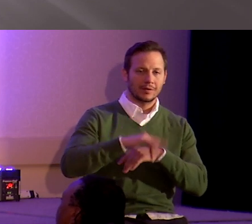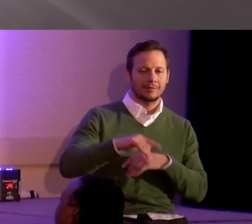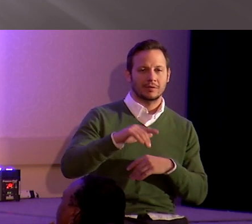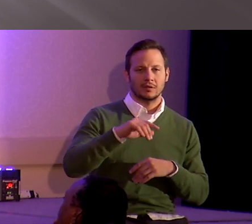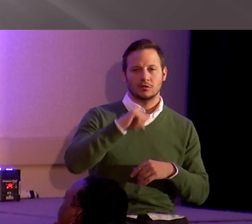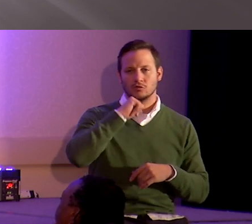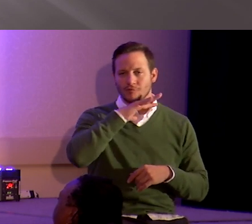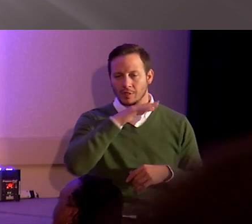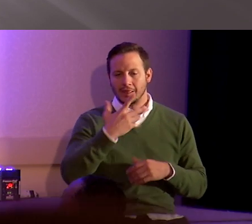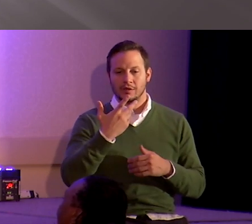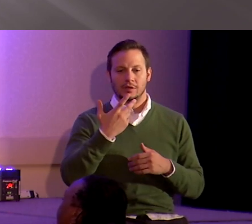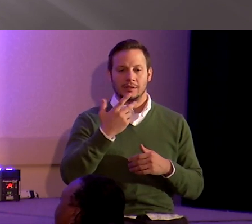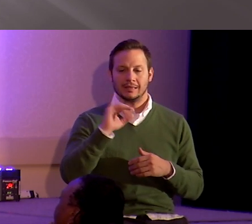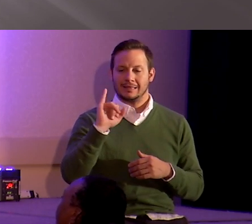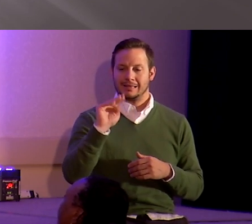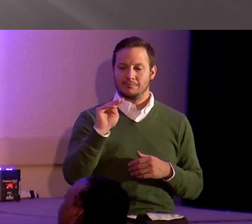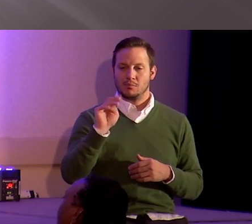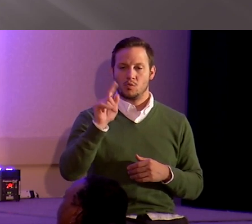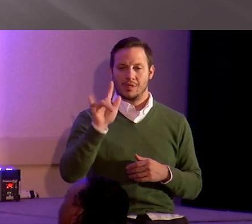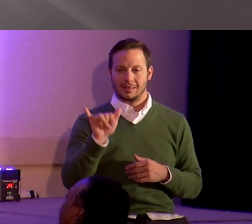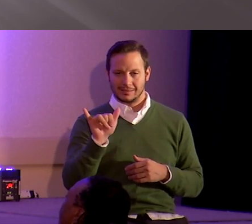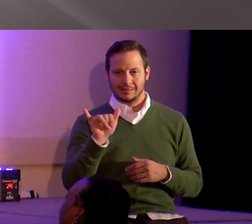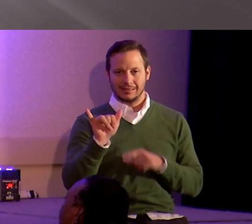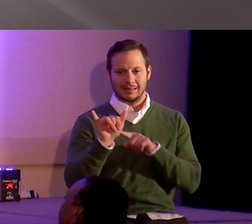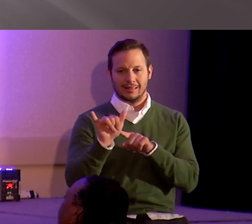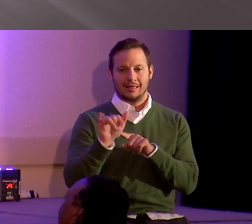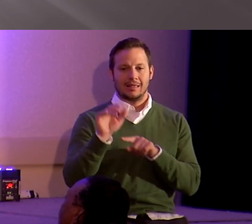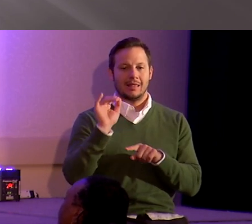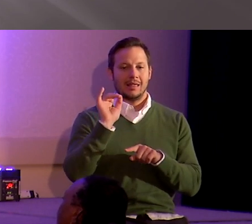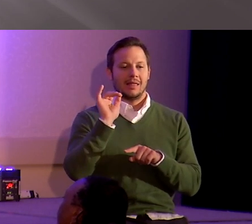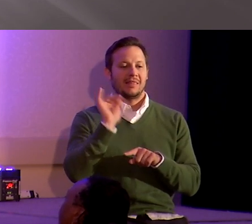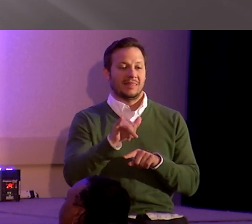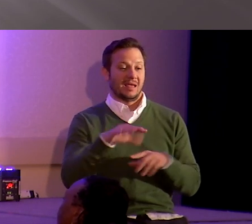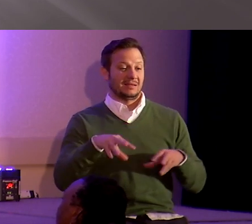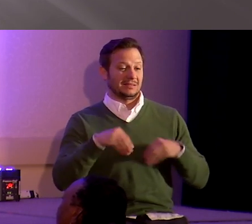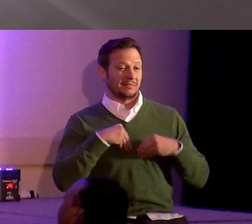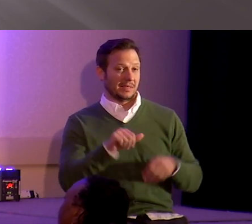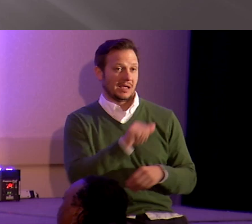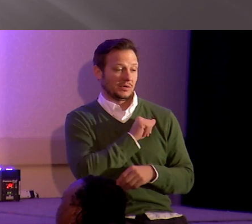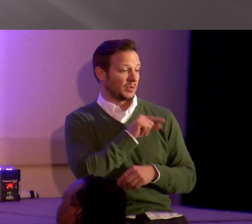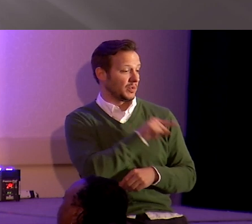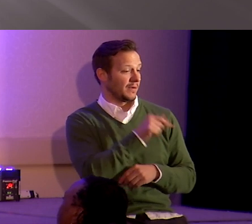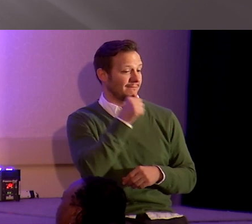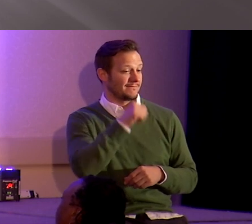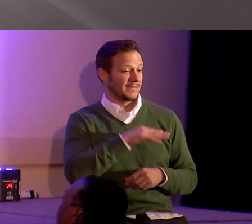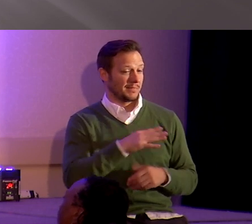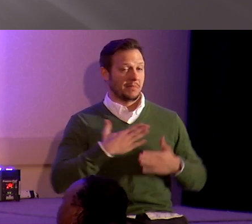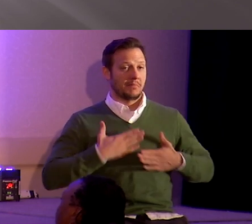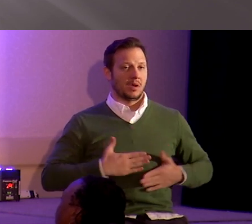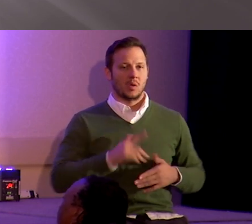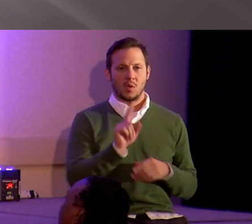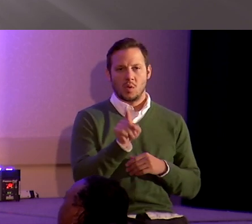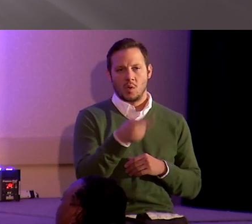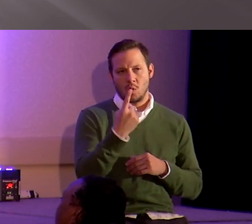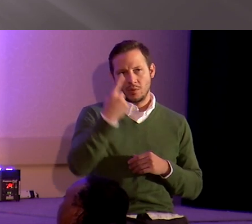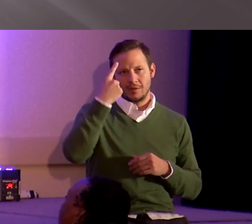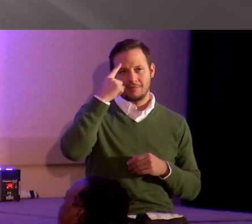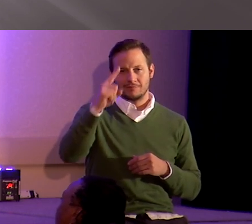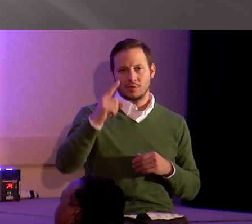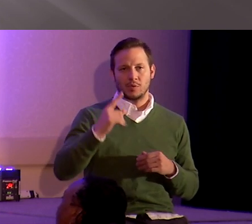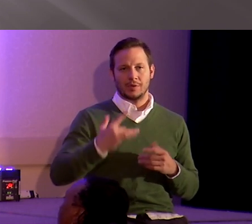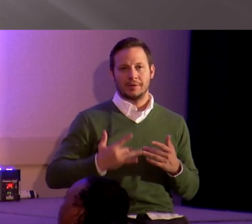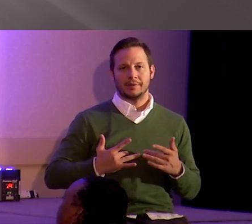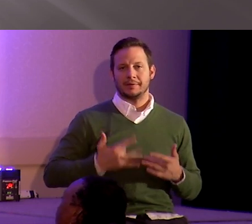vulgarity, and immorality, which buys into the attitude that female bodies only serve as titillation for the